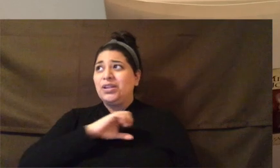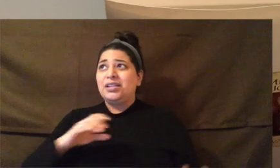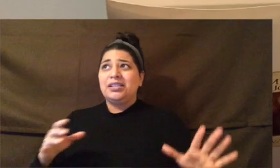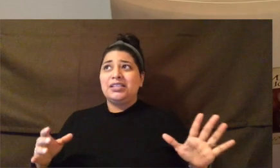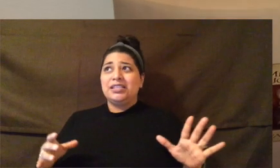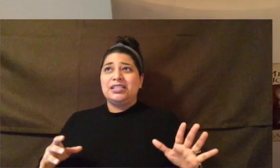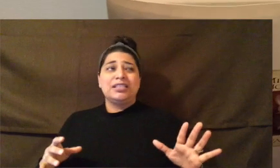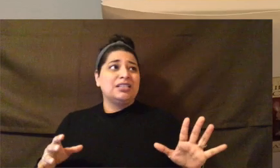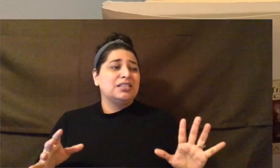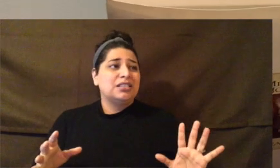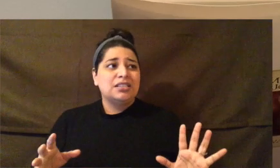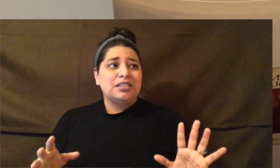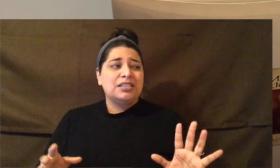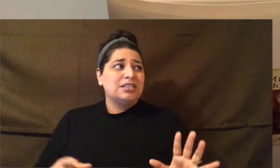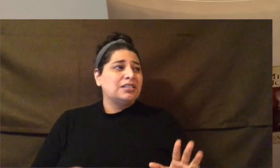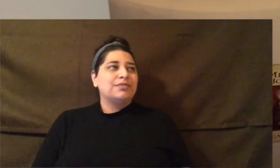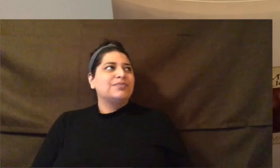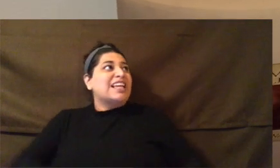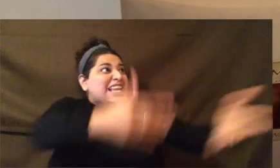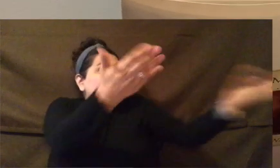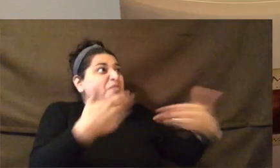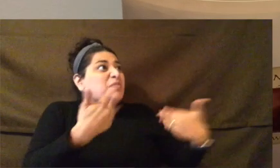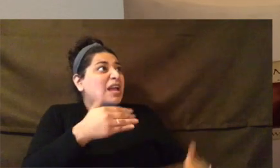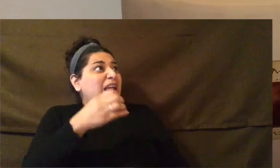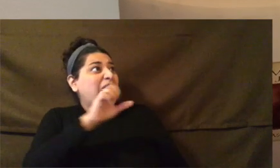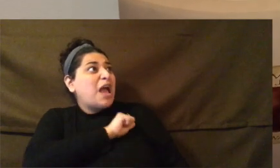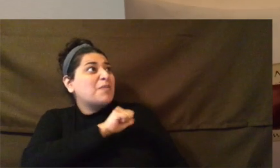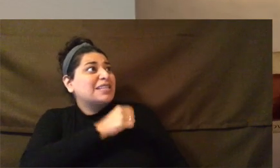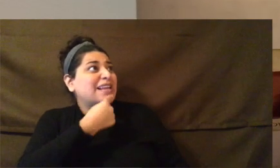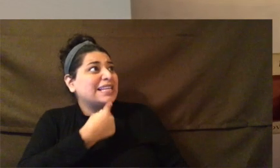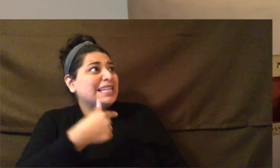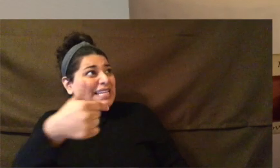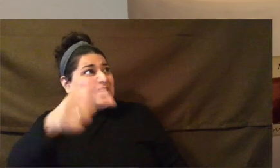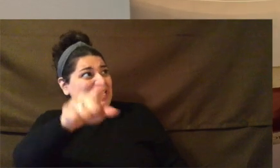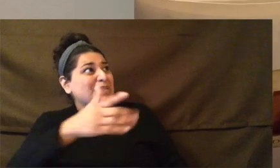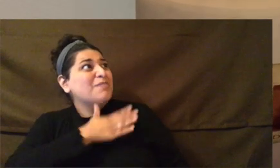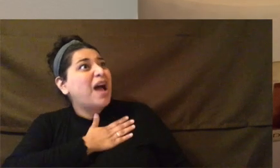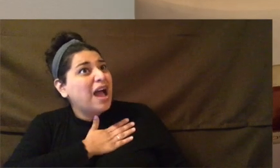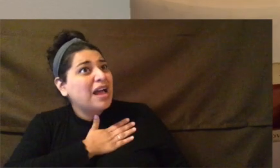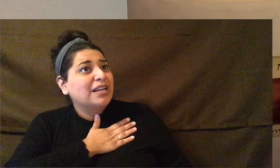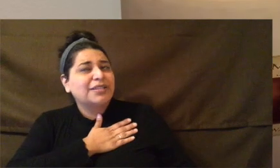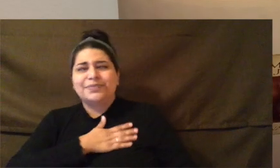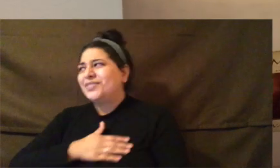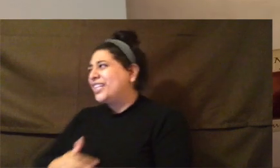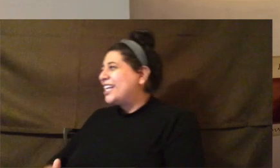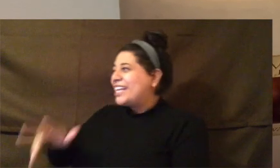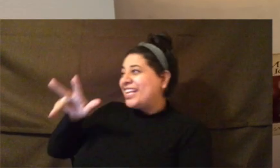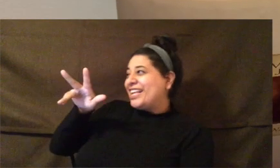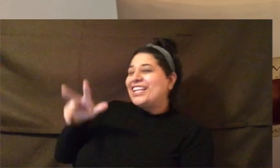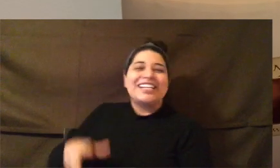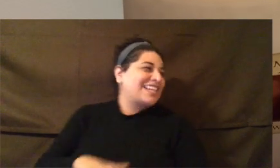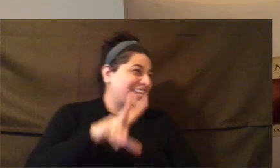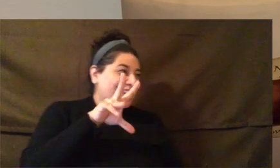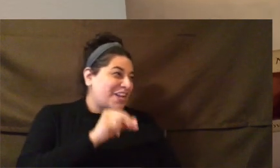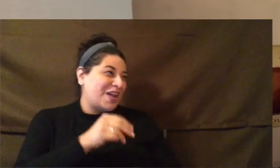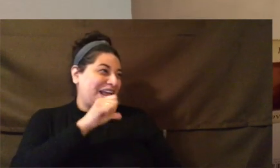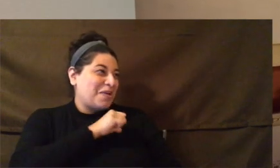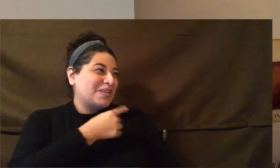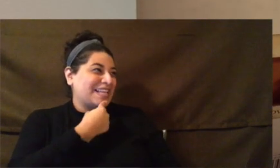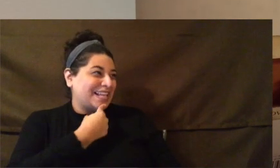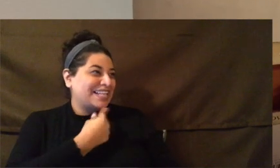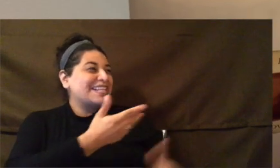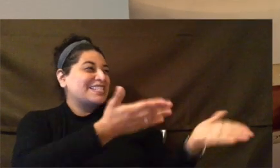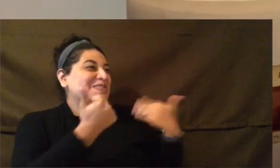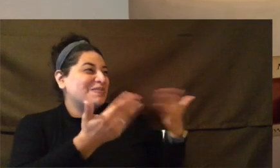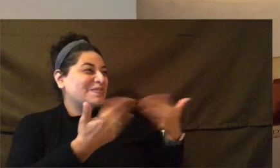and embarrassing glances his way. "Give him to me," screamed Abilene. "He's mine." "No," said Amos to Martin. "Give